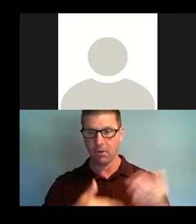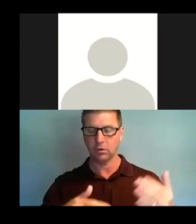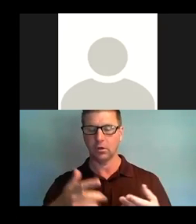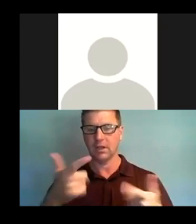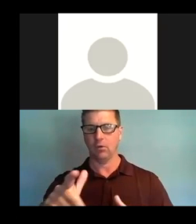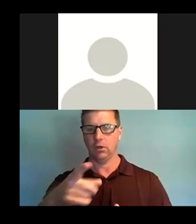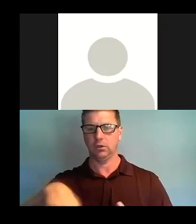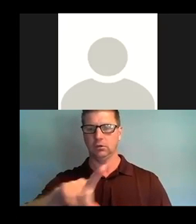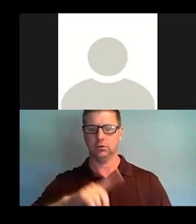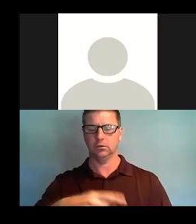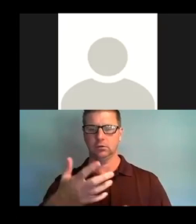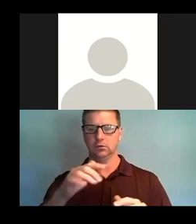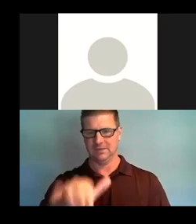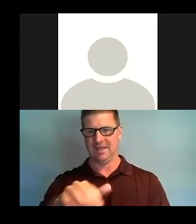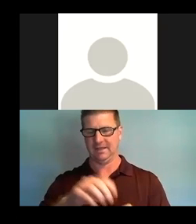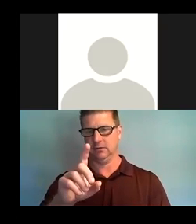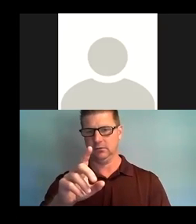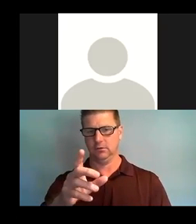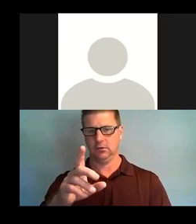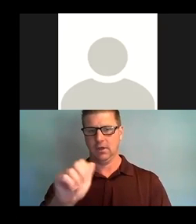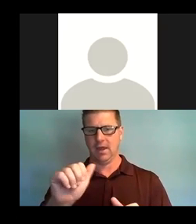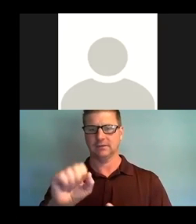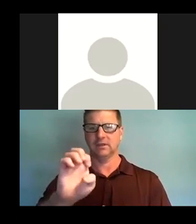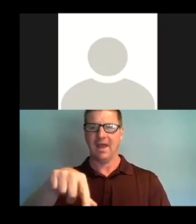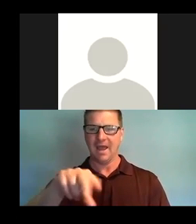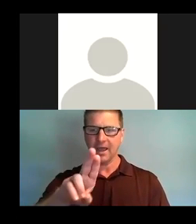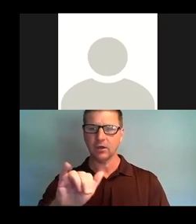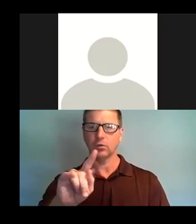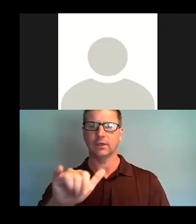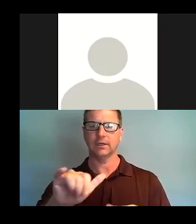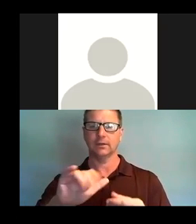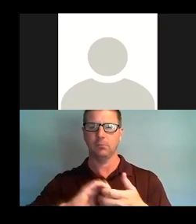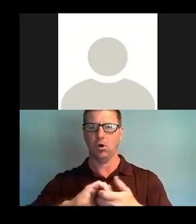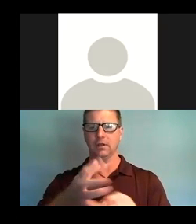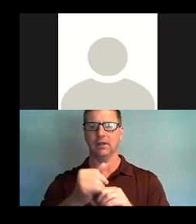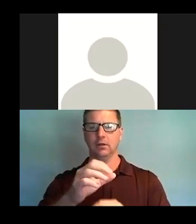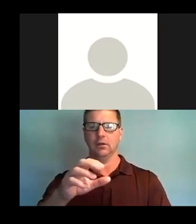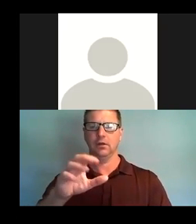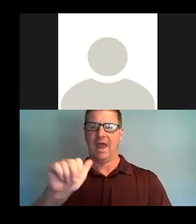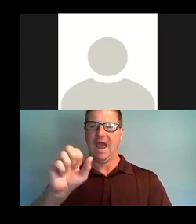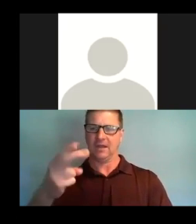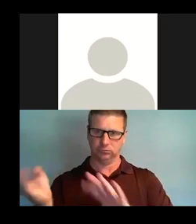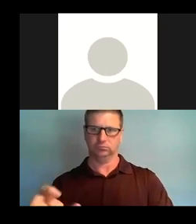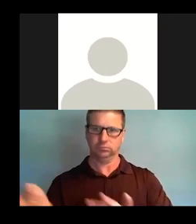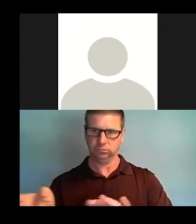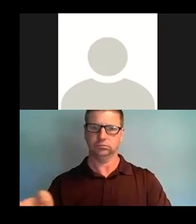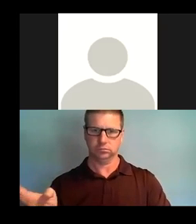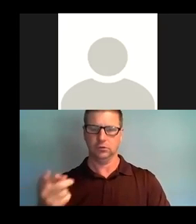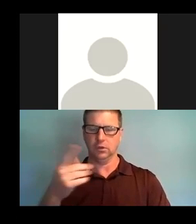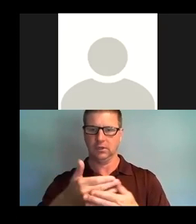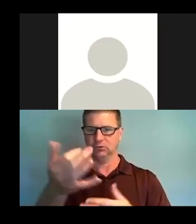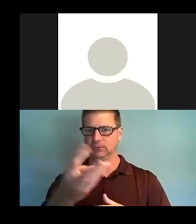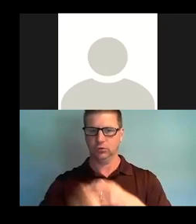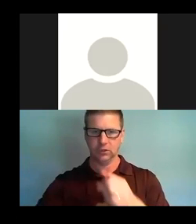allows us to stay in the deal as a equity partner and thereby get a cash flow for the next few years and